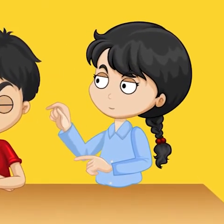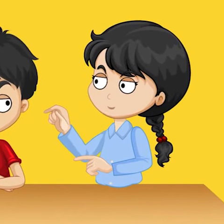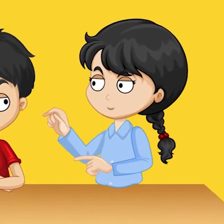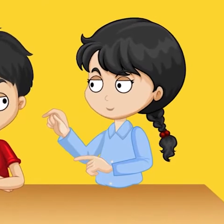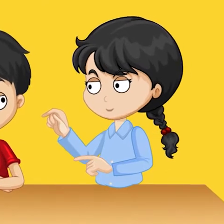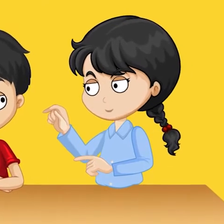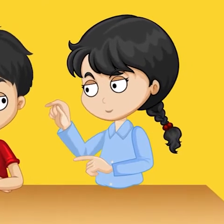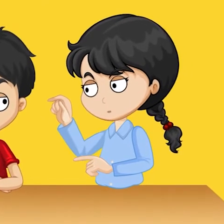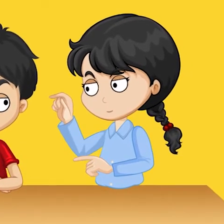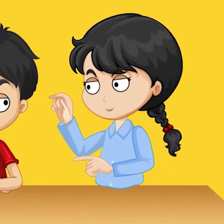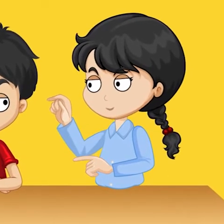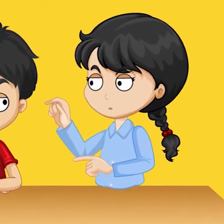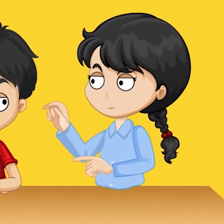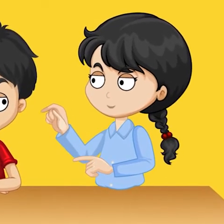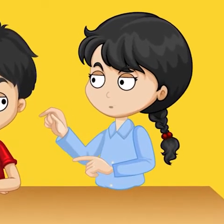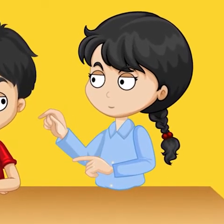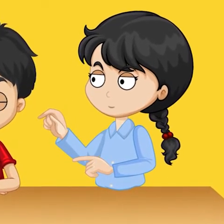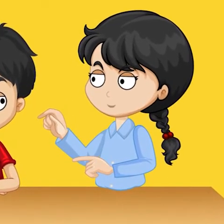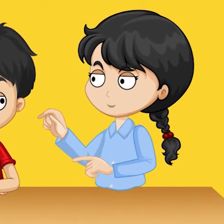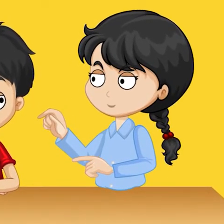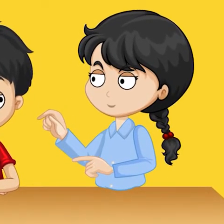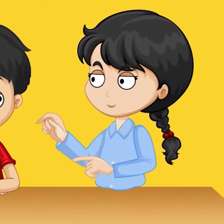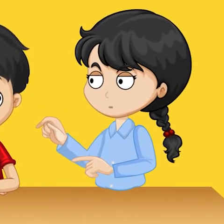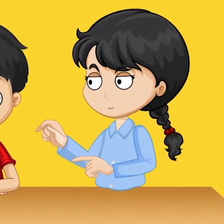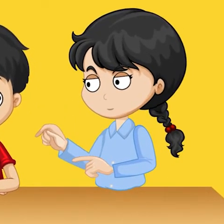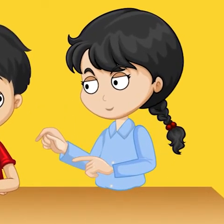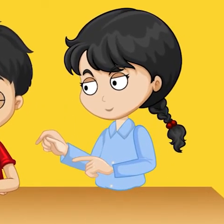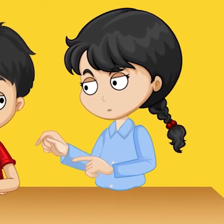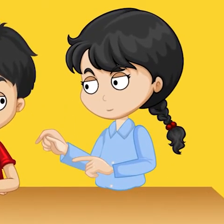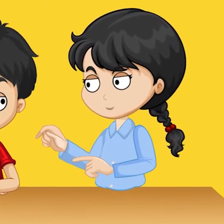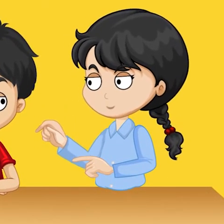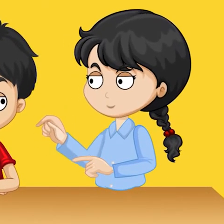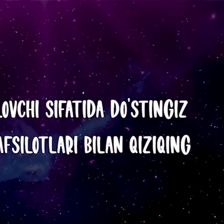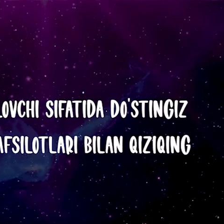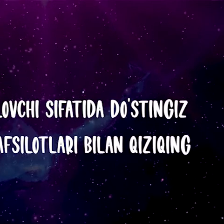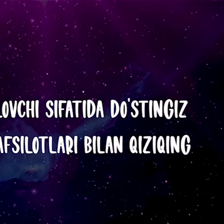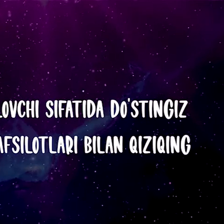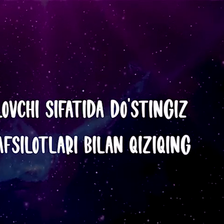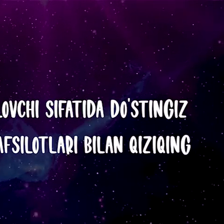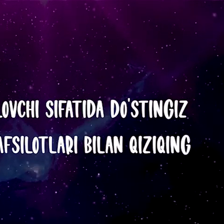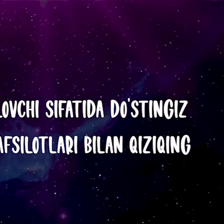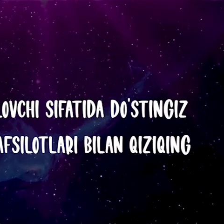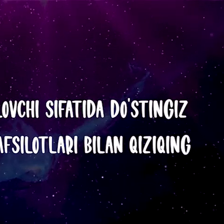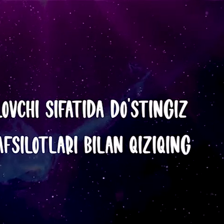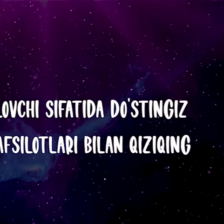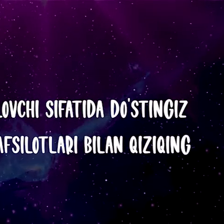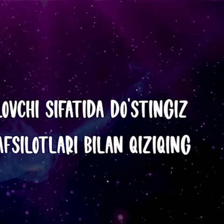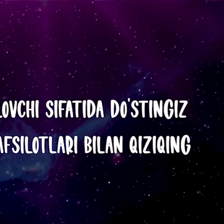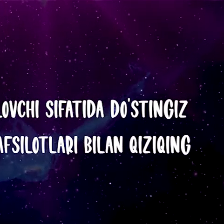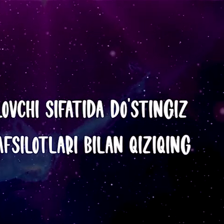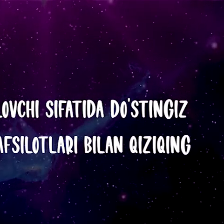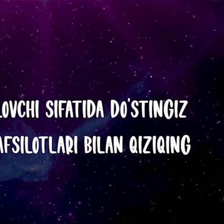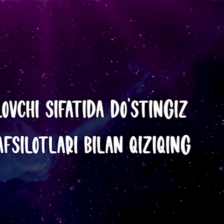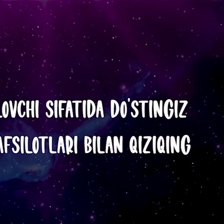biz samimiy insonlarning oldidagina o'zimizni qulay his qilamiz. Shu bois o'zligingizcha qoling. Yaxshi tinglovchi sifatida do'stlaringiz